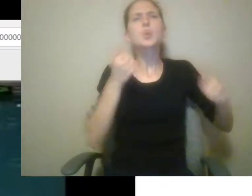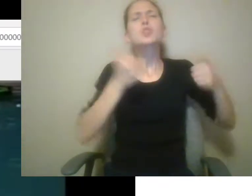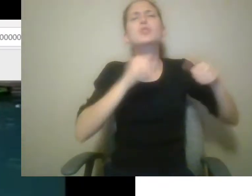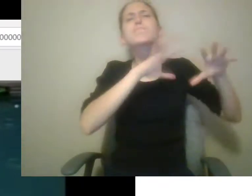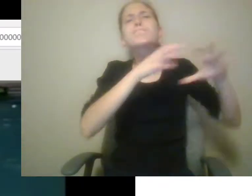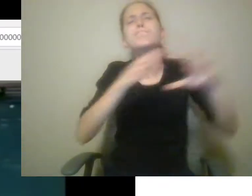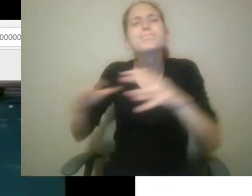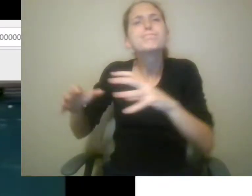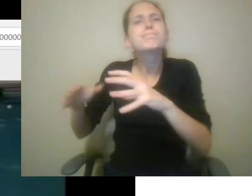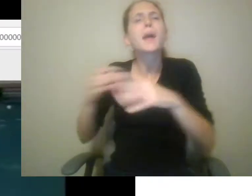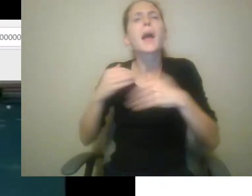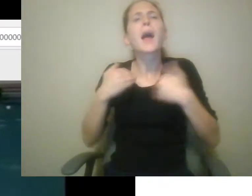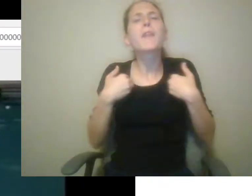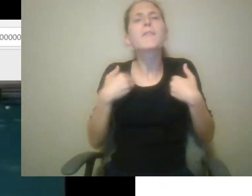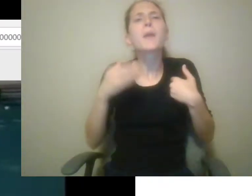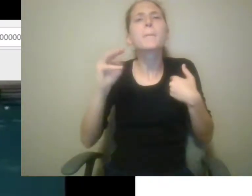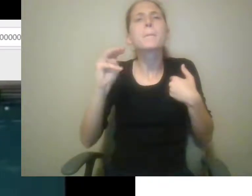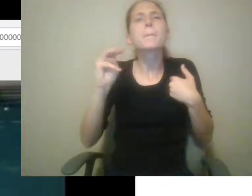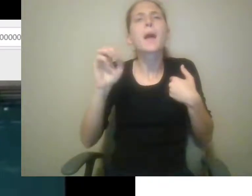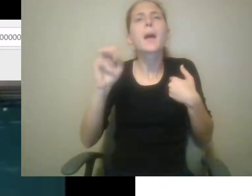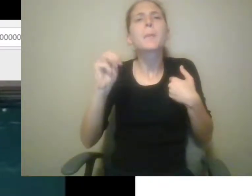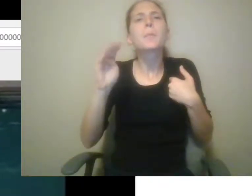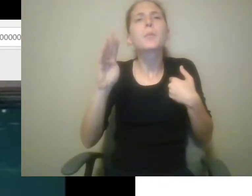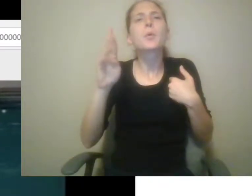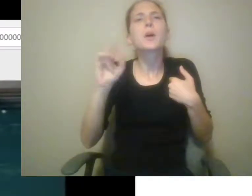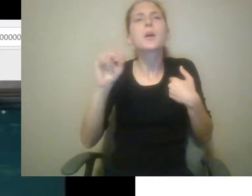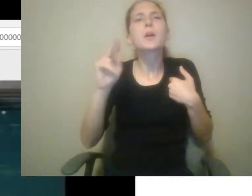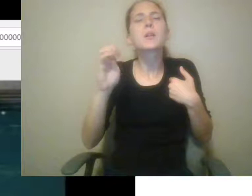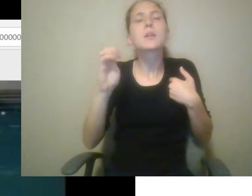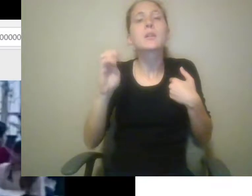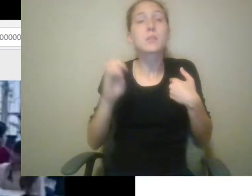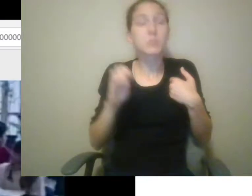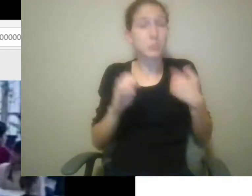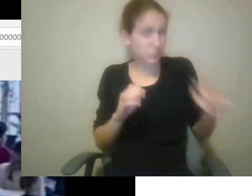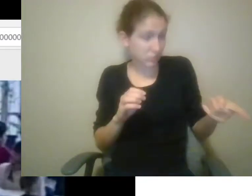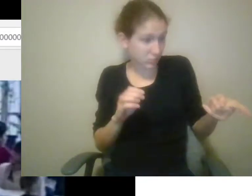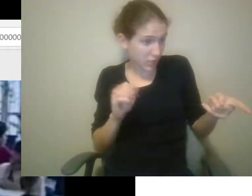What kind of cells will you find the cell membrane in? Sarah?